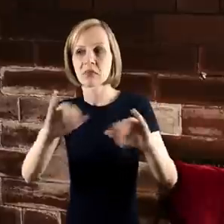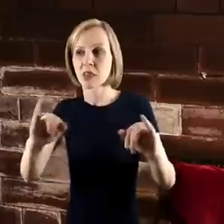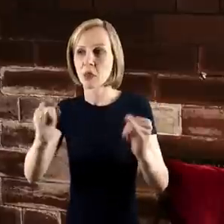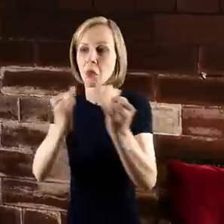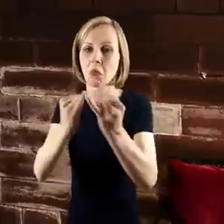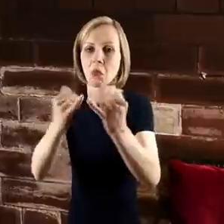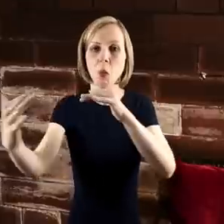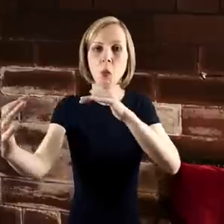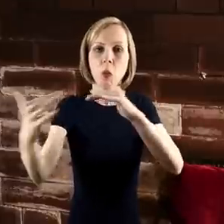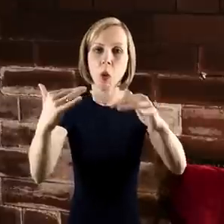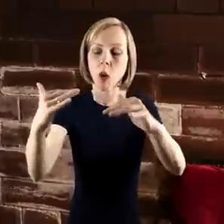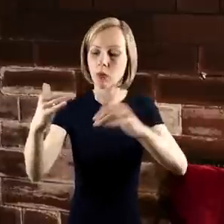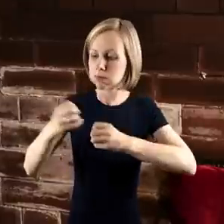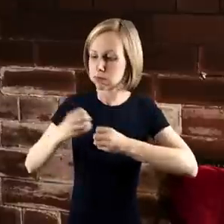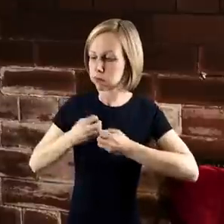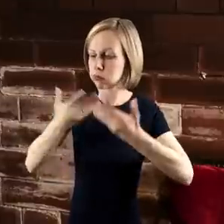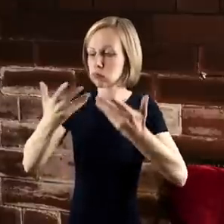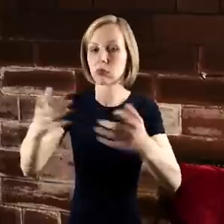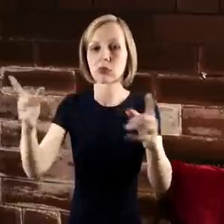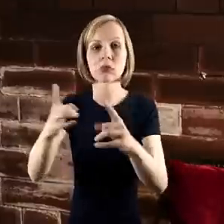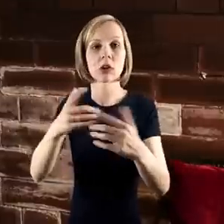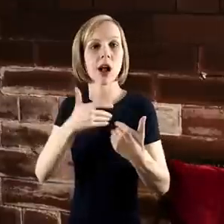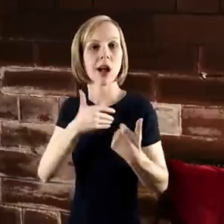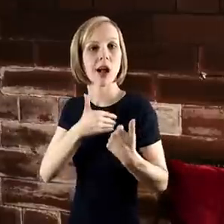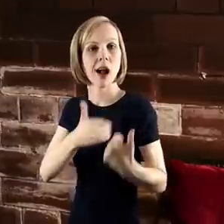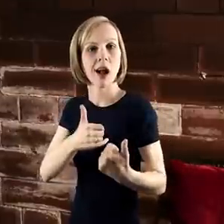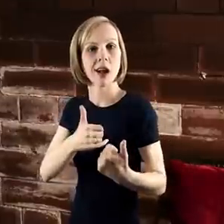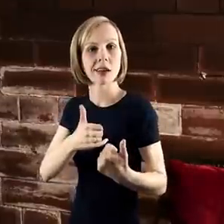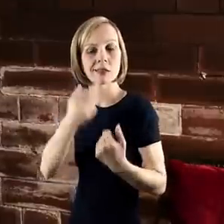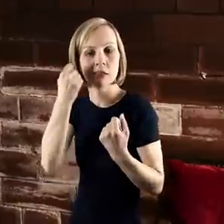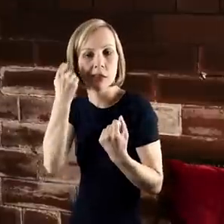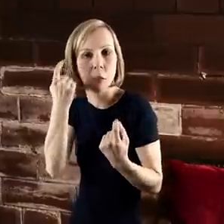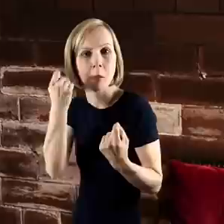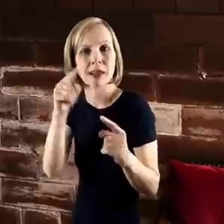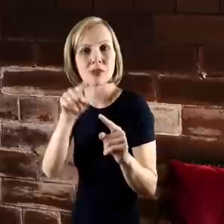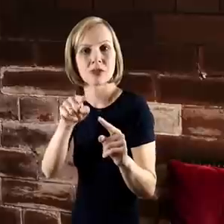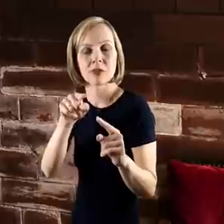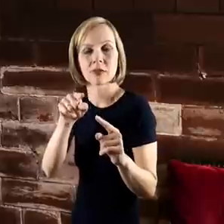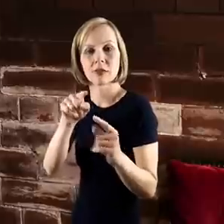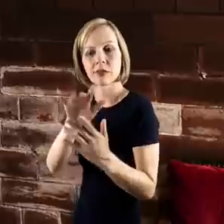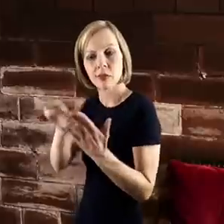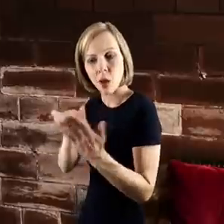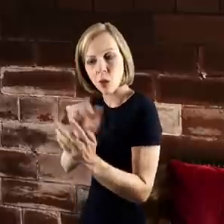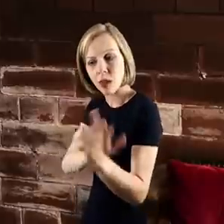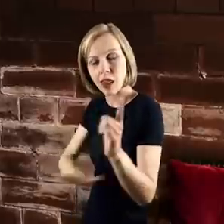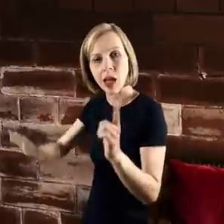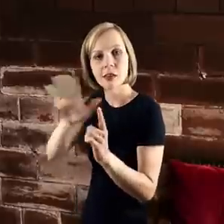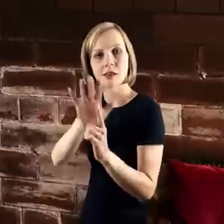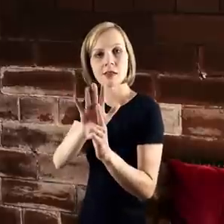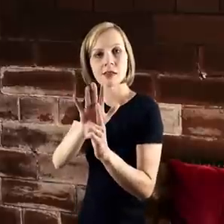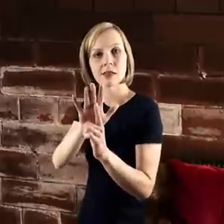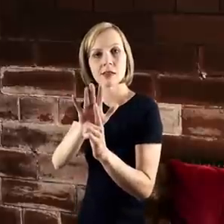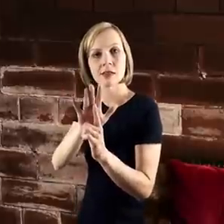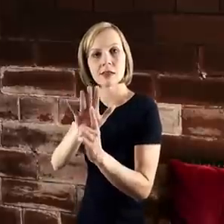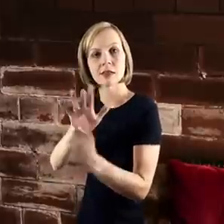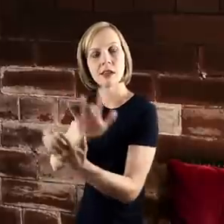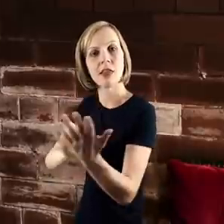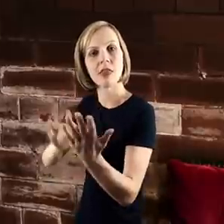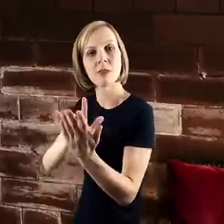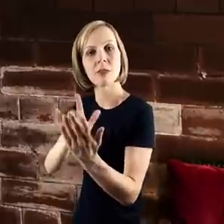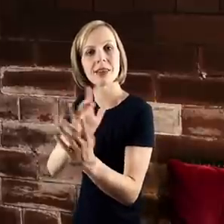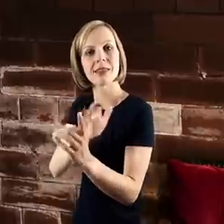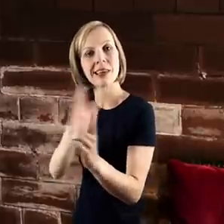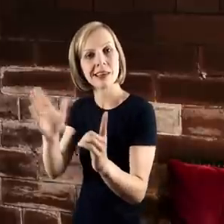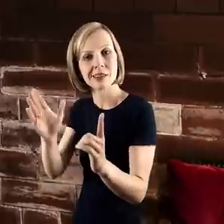war, particularly in the Holy Land and the Middle East. God of love, hear our prayer.